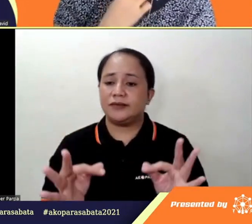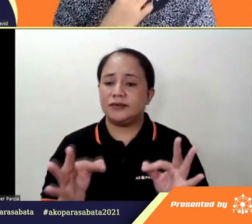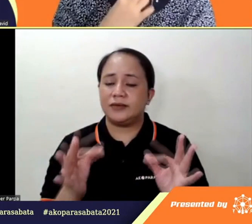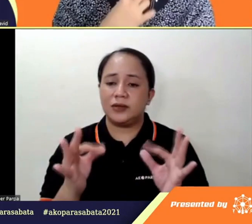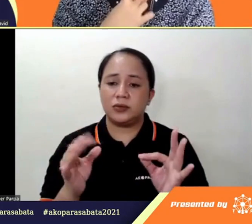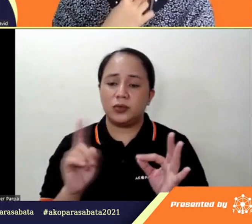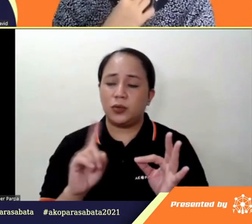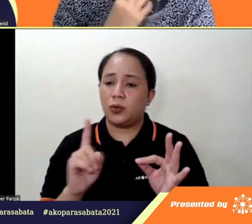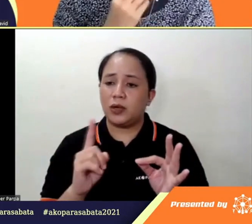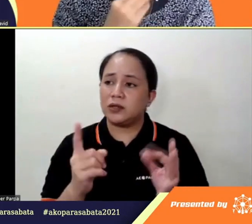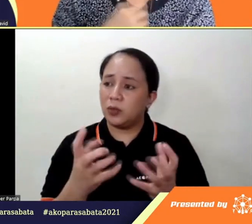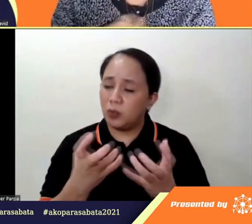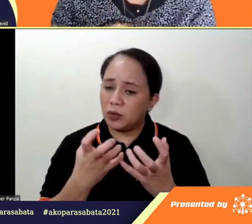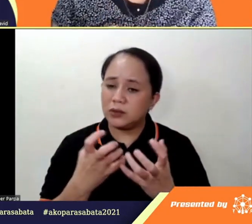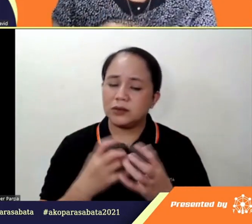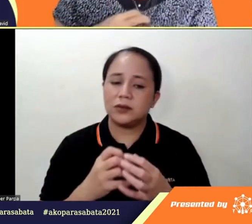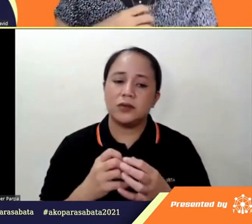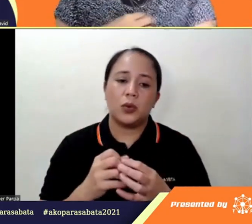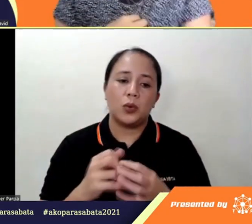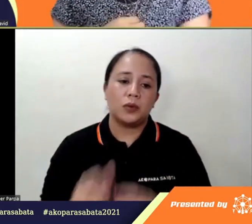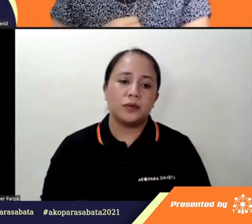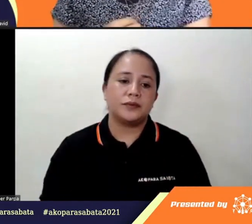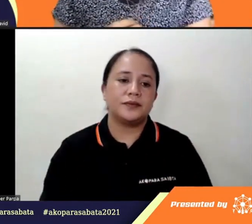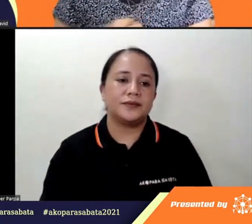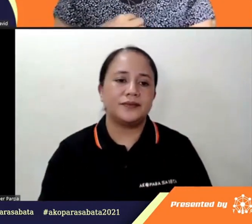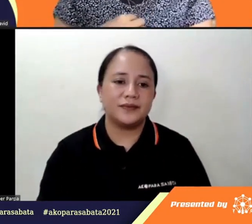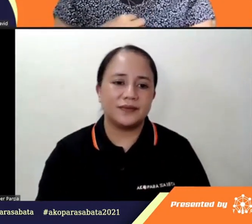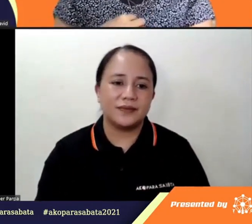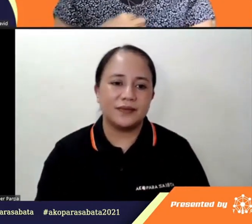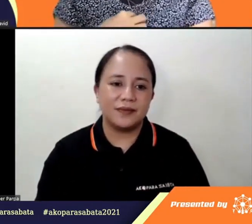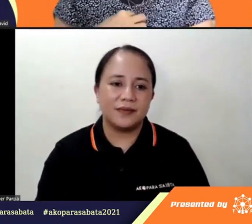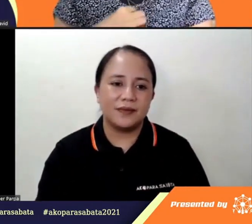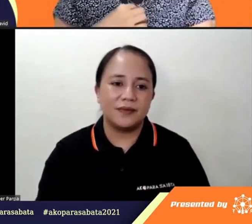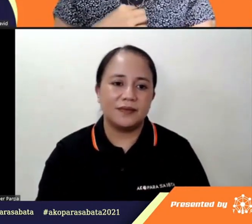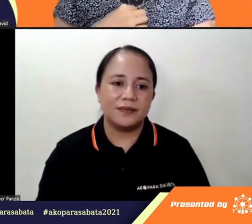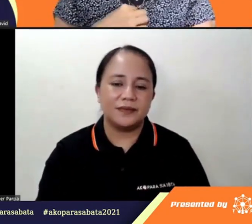niya talaga. Or, I don't. Yeah.